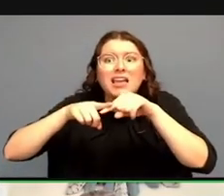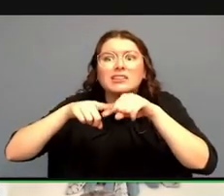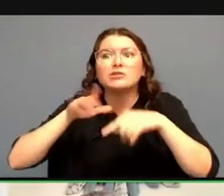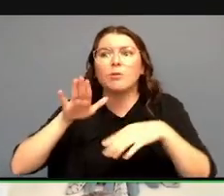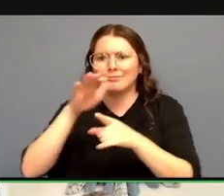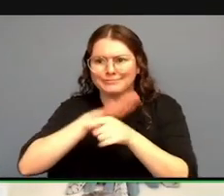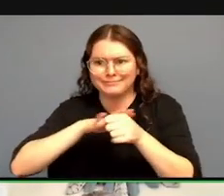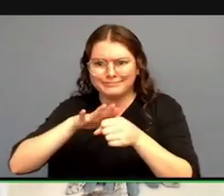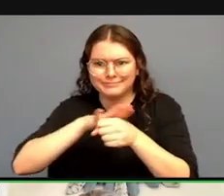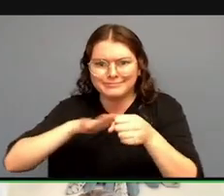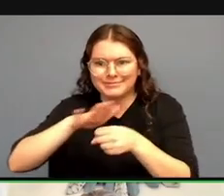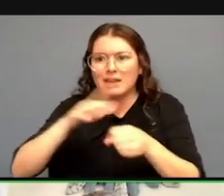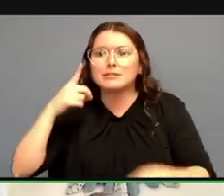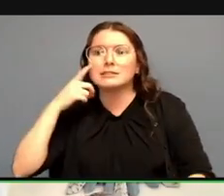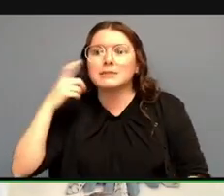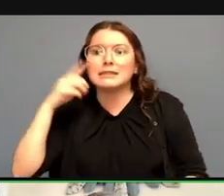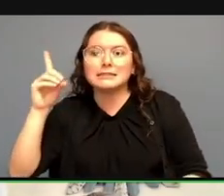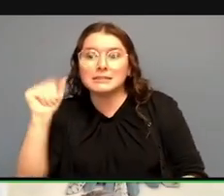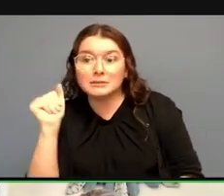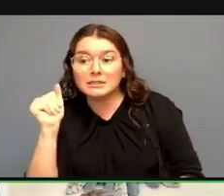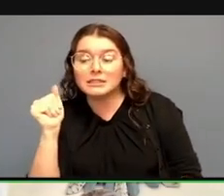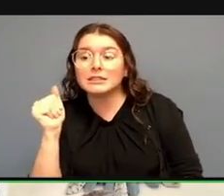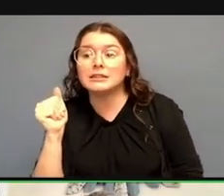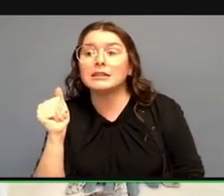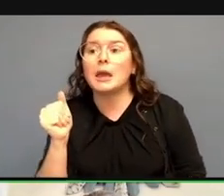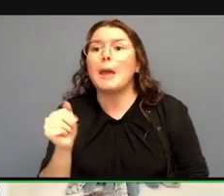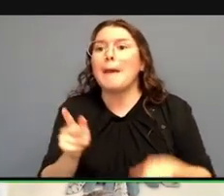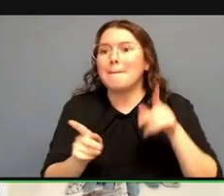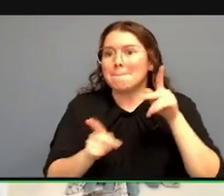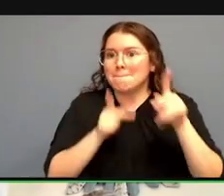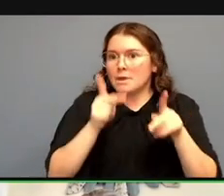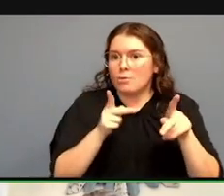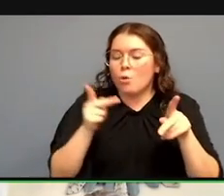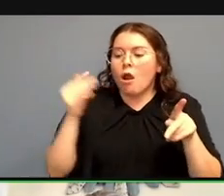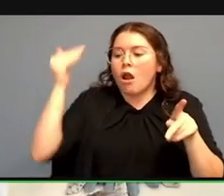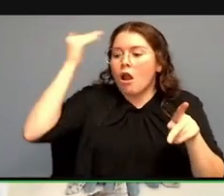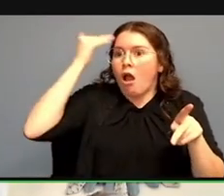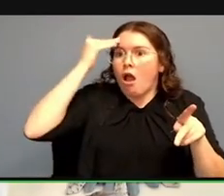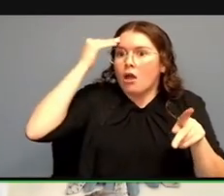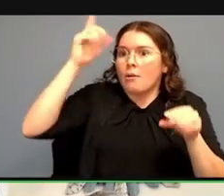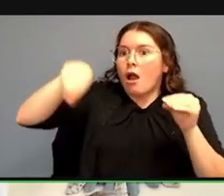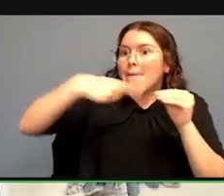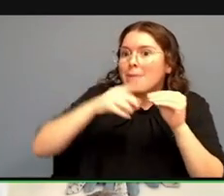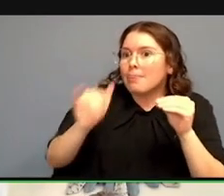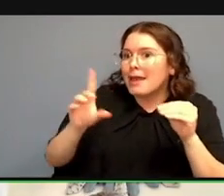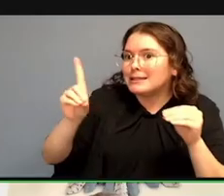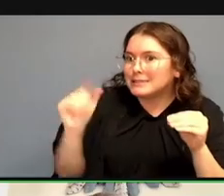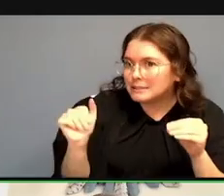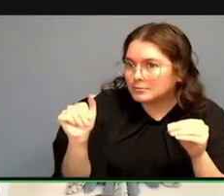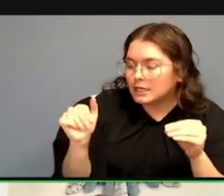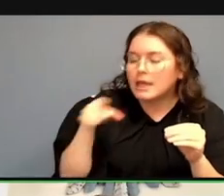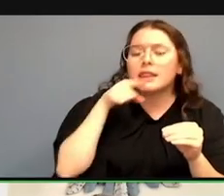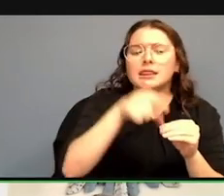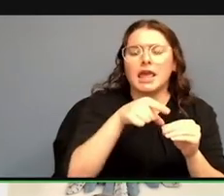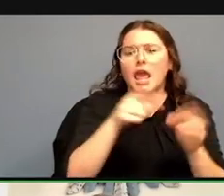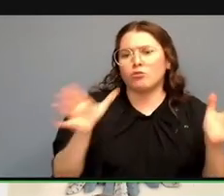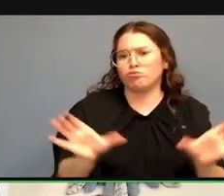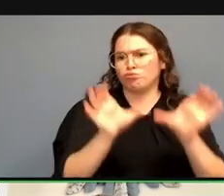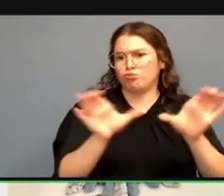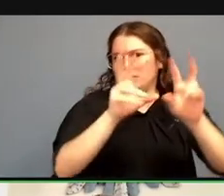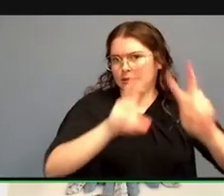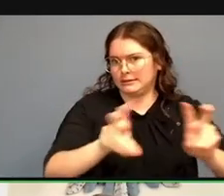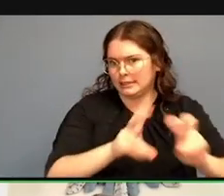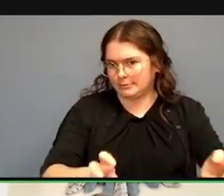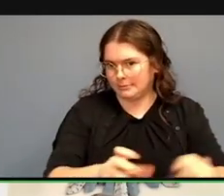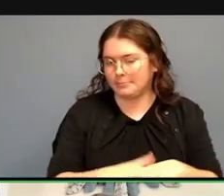law requires that persons who are knowledgeable about the person's disability conduct those assessments. So persons